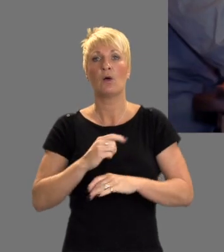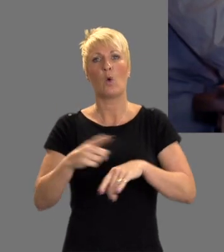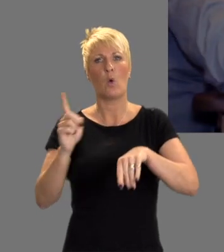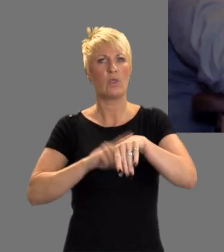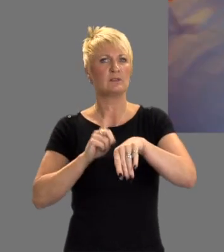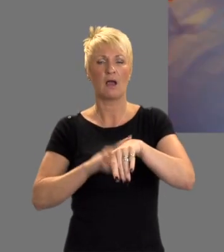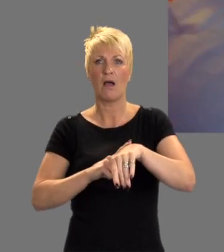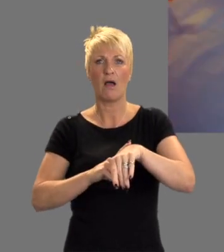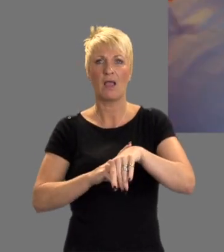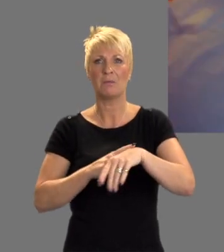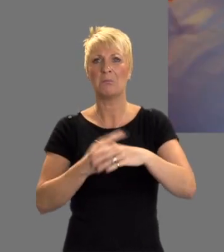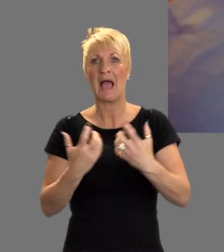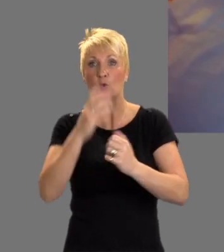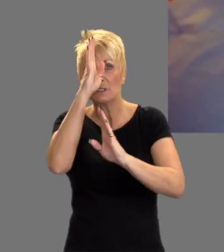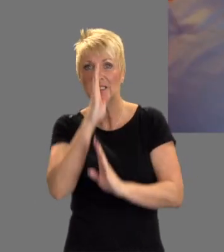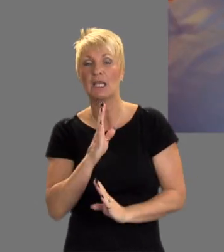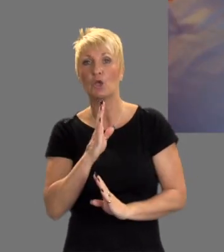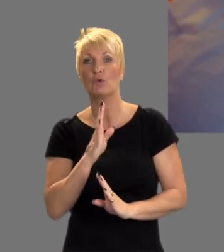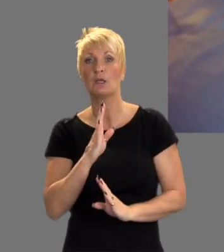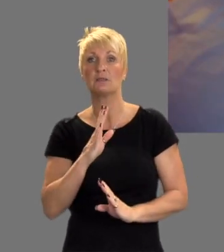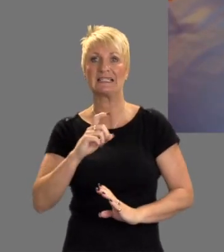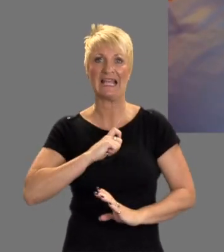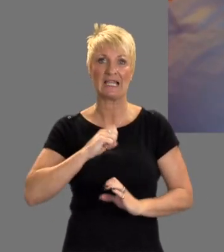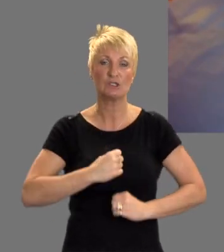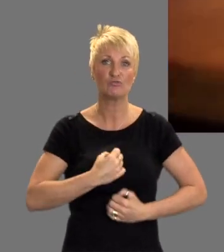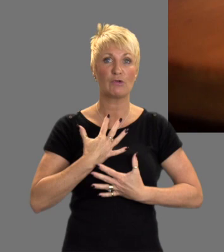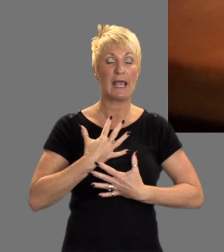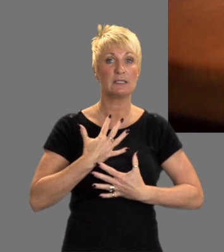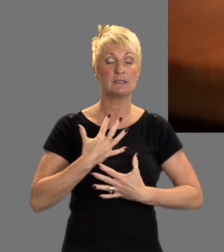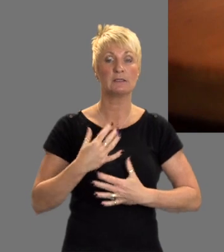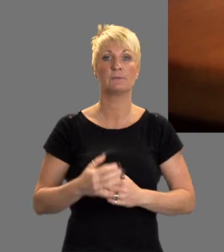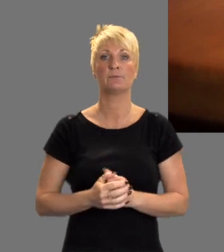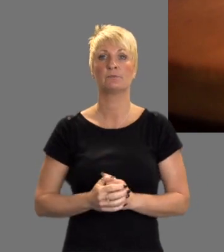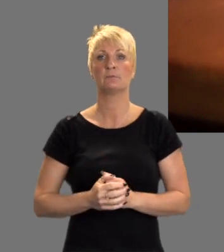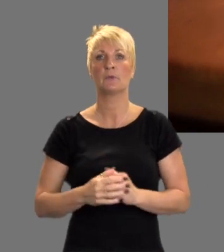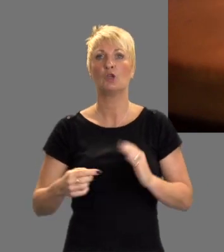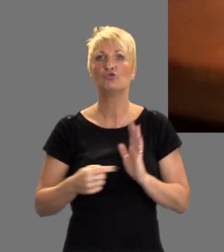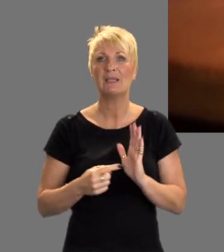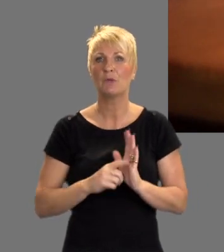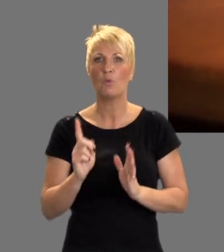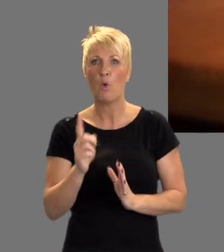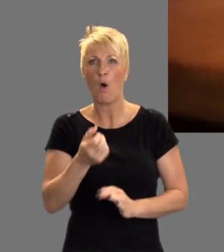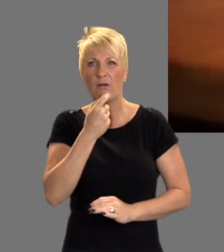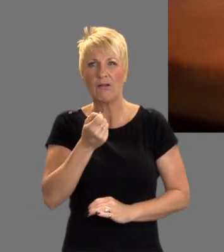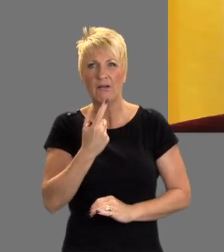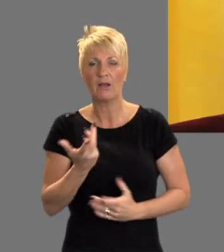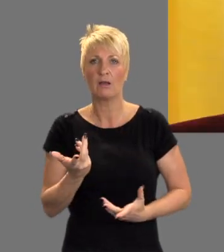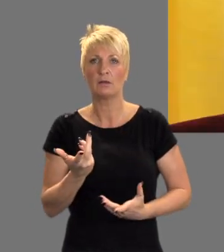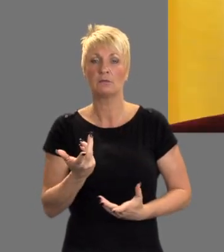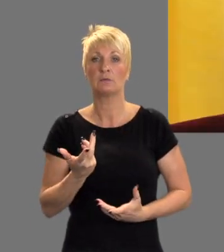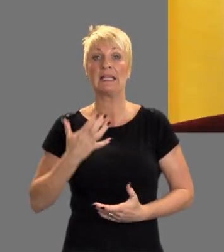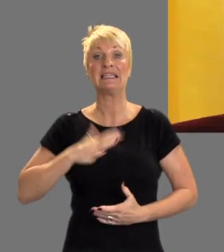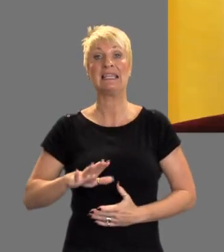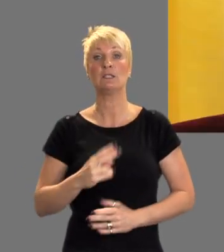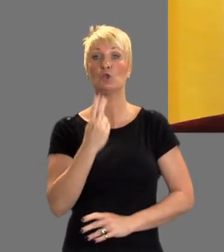not knowing how serious things are, whether cancer's spread, what treatment's needed. I needed to have